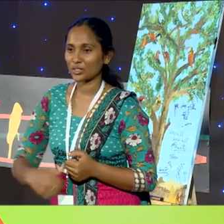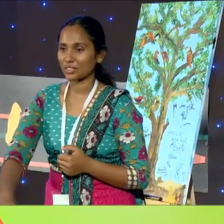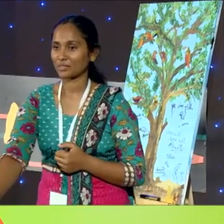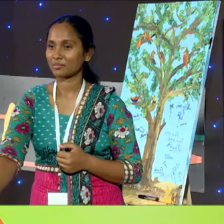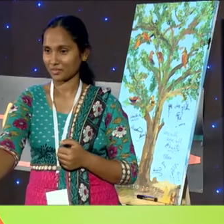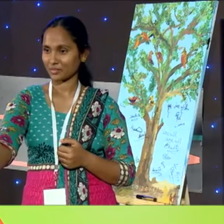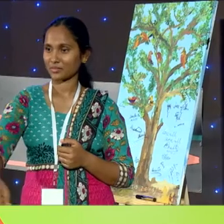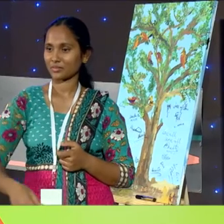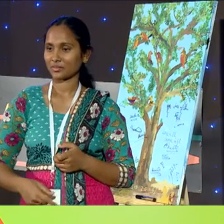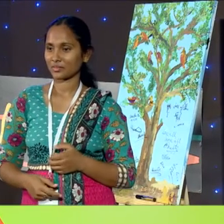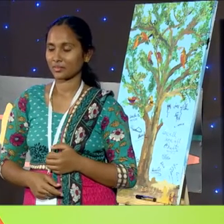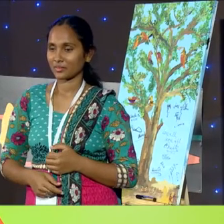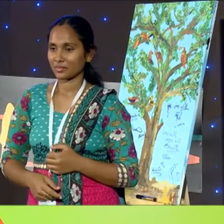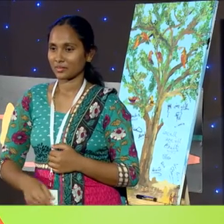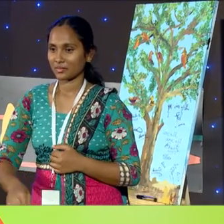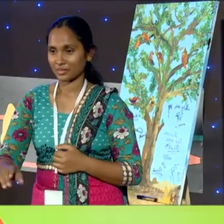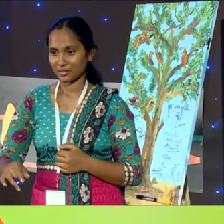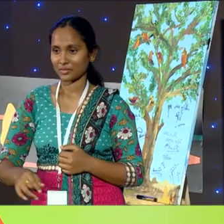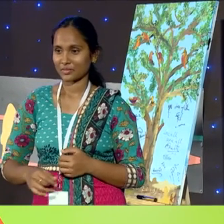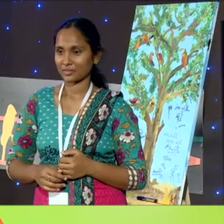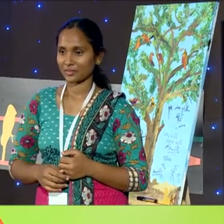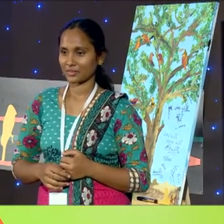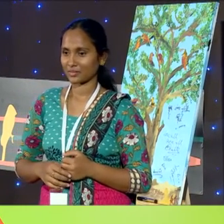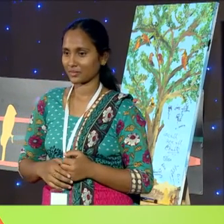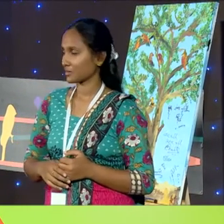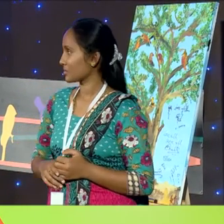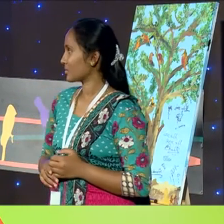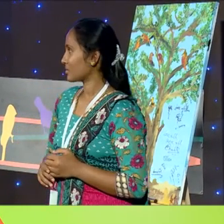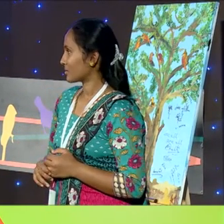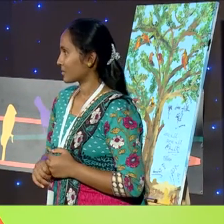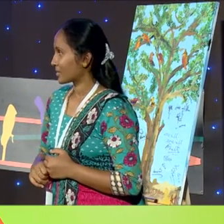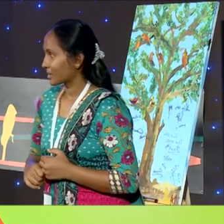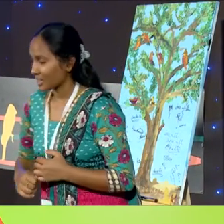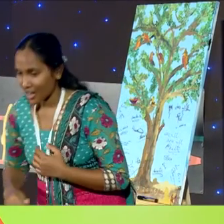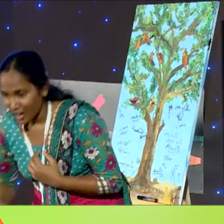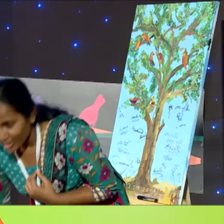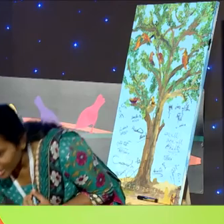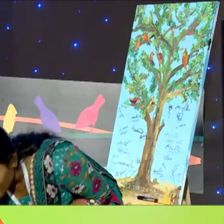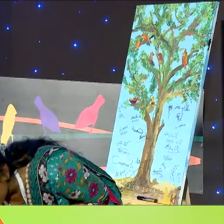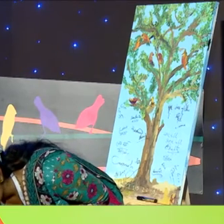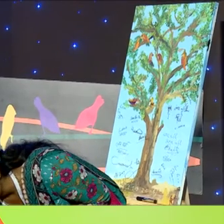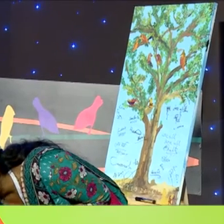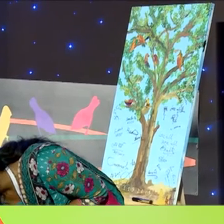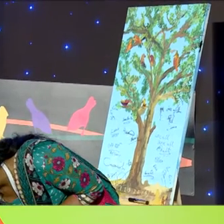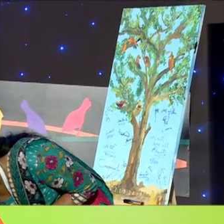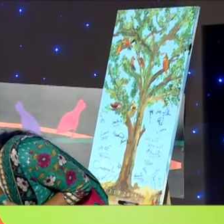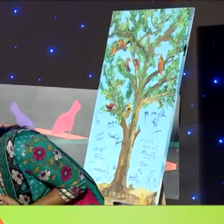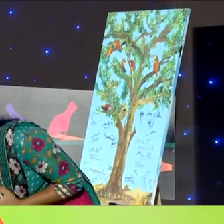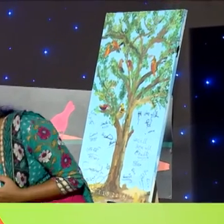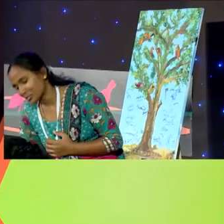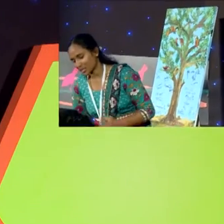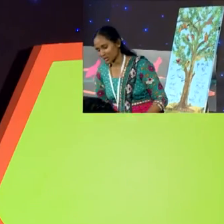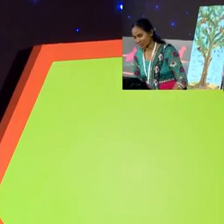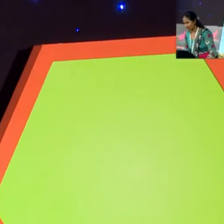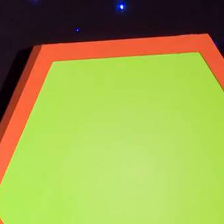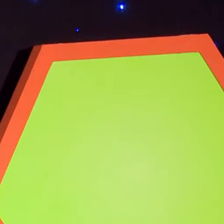So I learned how to switch off in class and go somewhere else while physically being